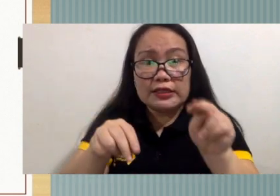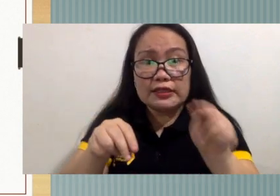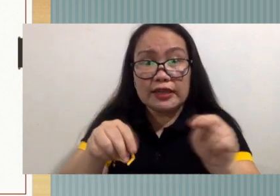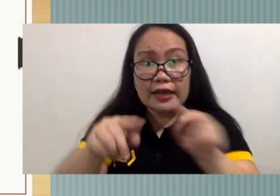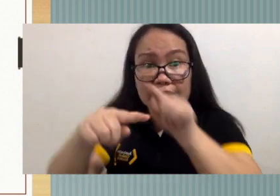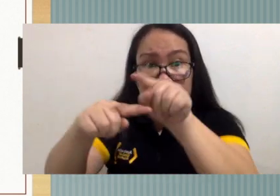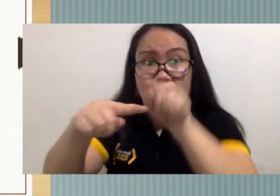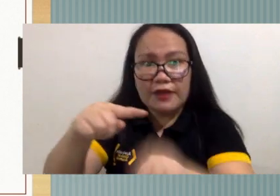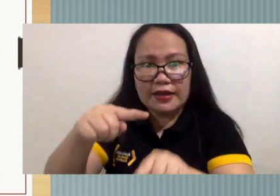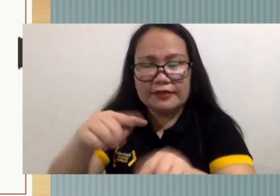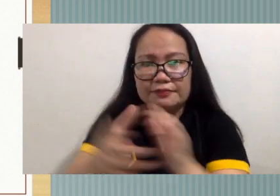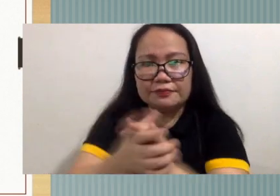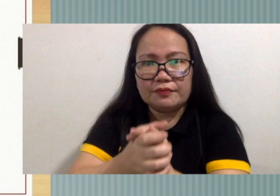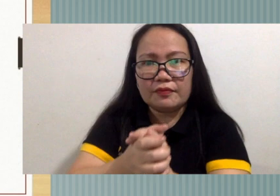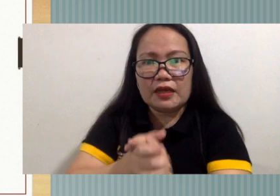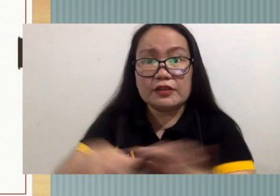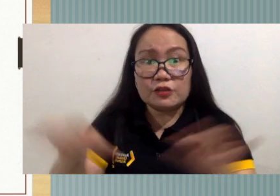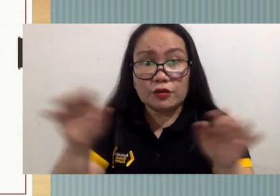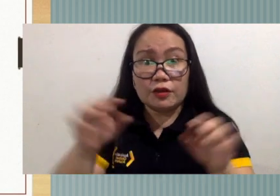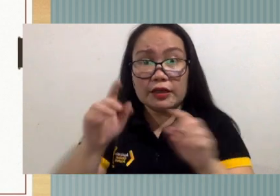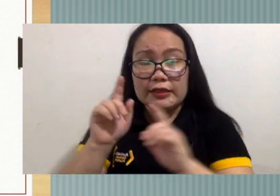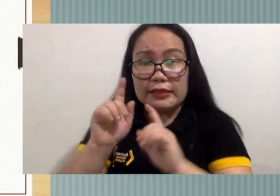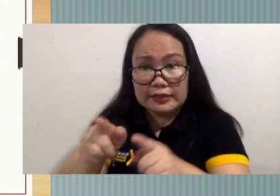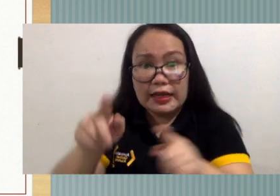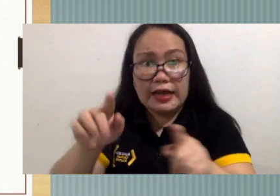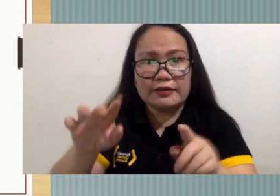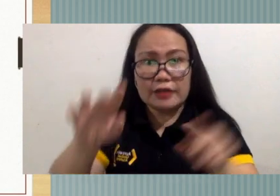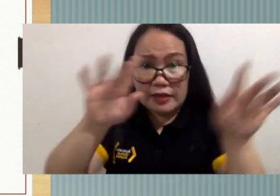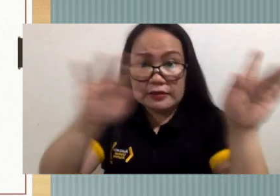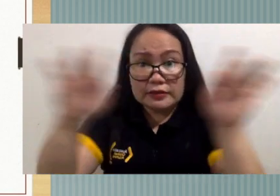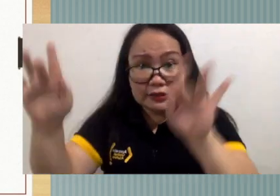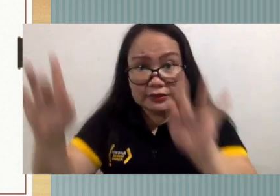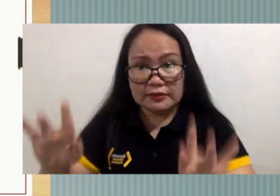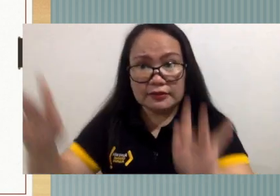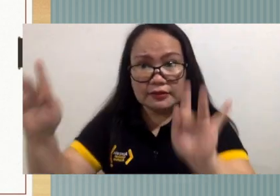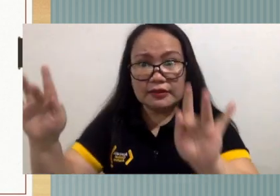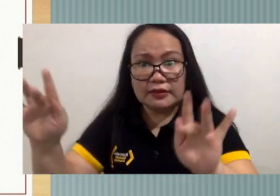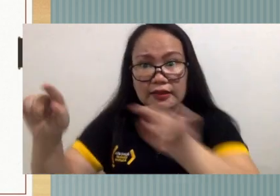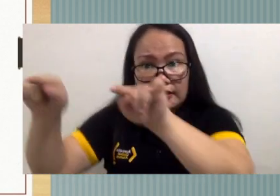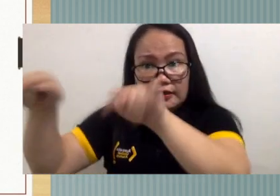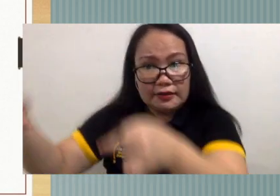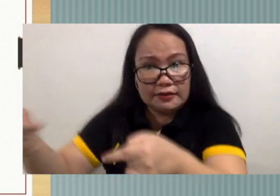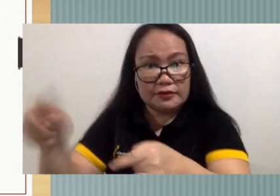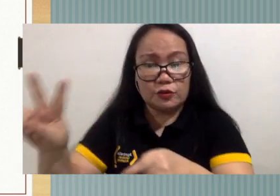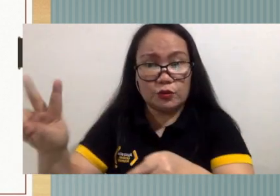minus 3 squared is equal to square root of 18.